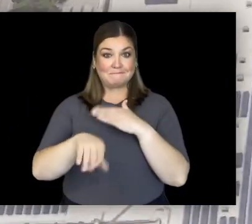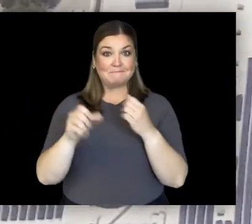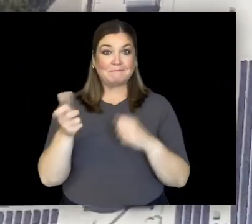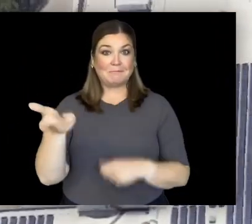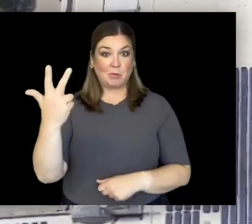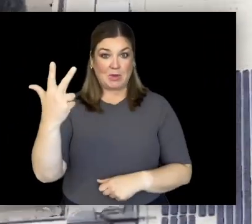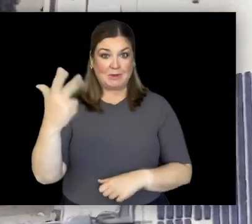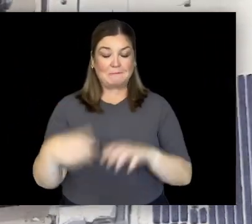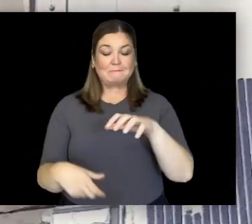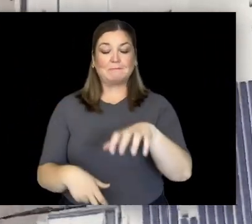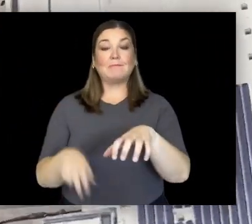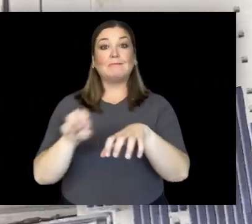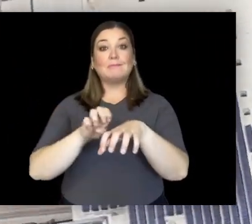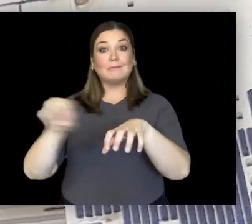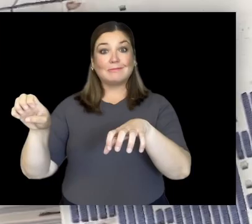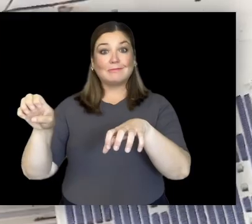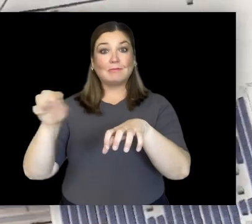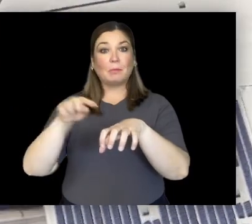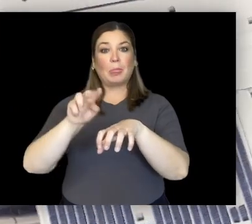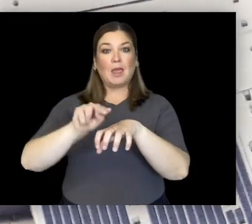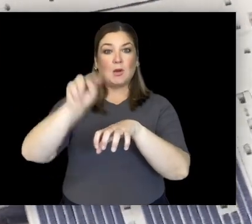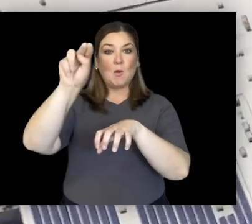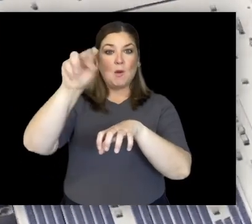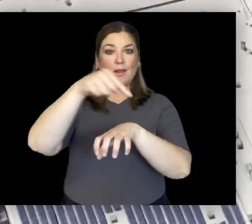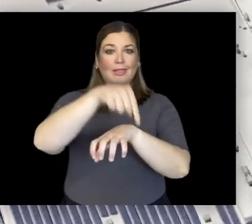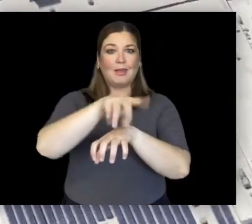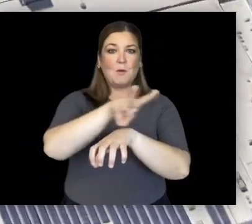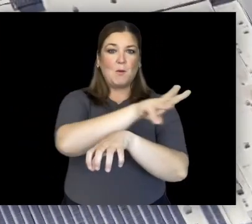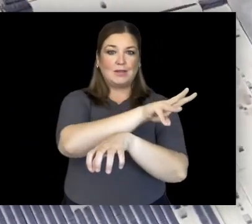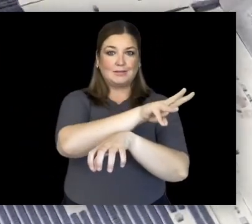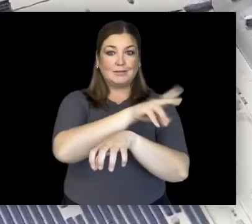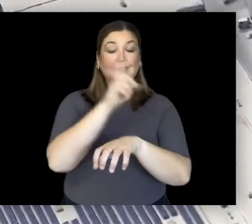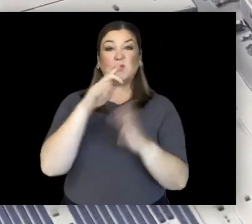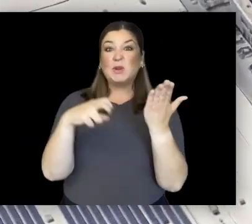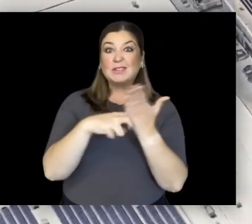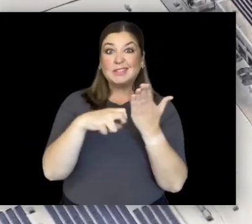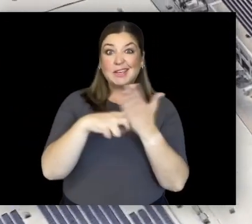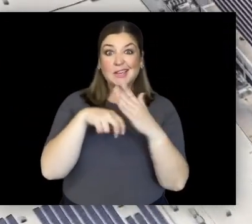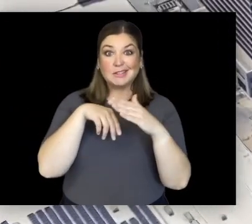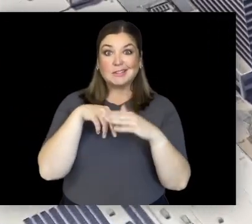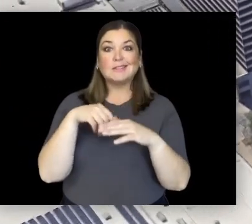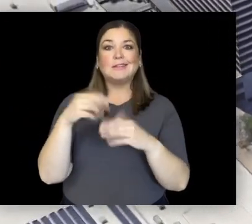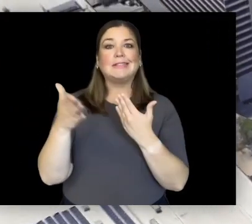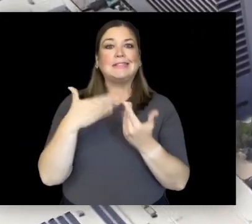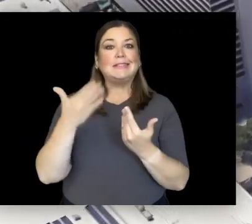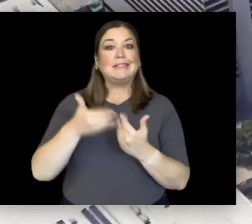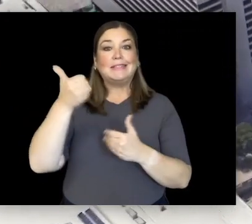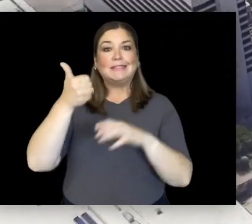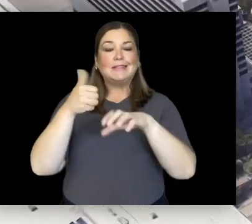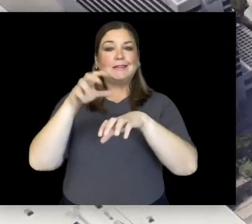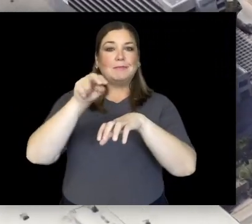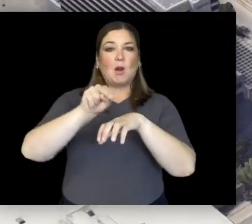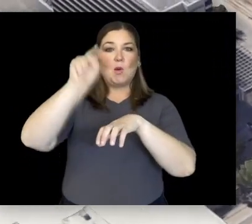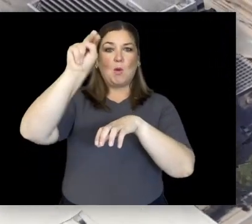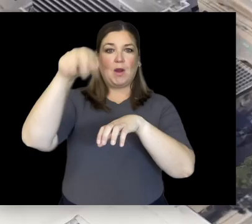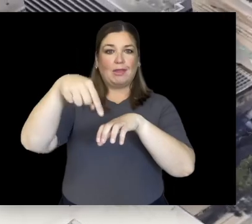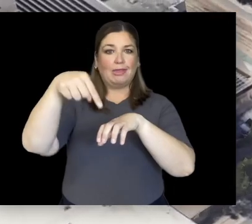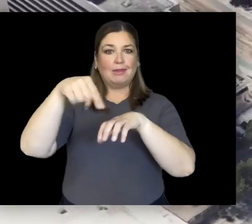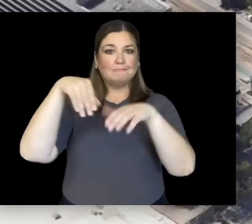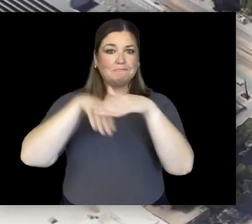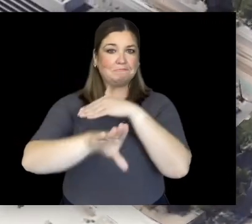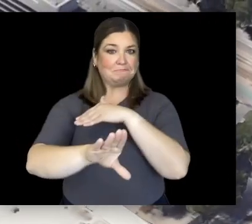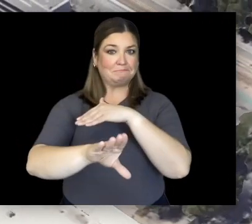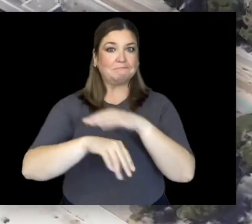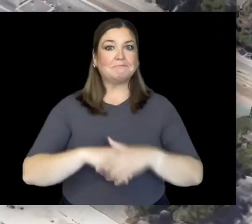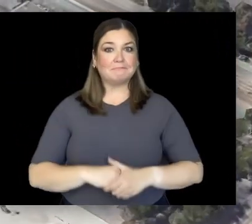Abravanel Hall has entrances to the north, east, and west of the venue. If you need to pick up your tickets, the ticket office entrance